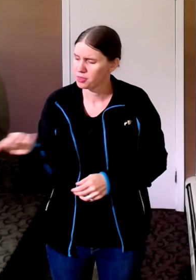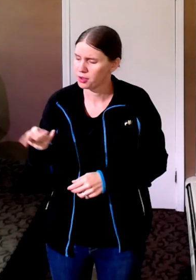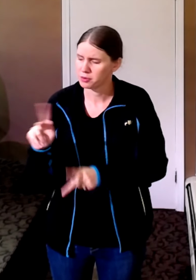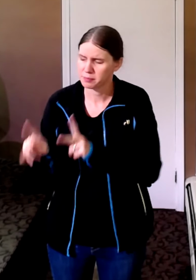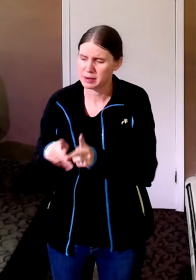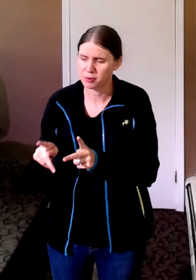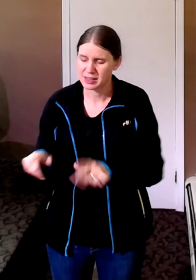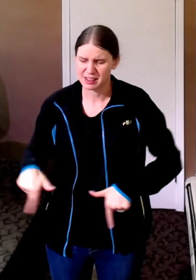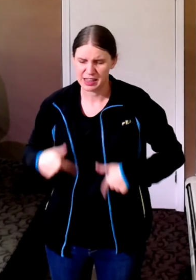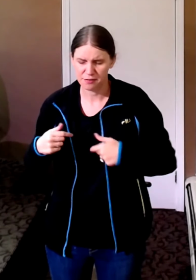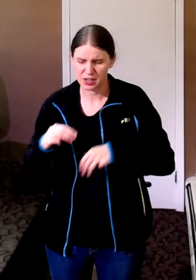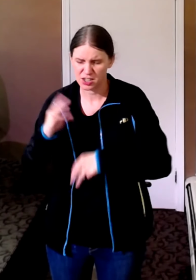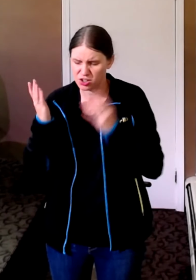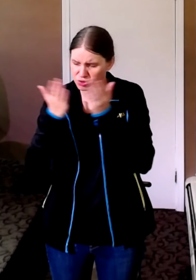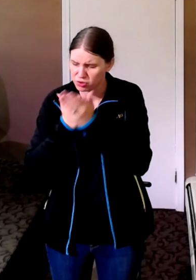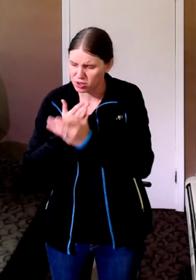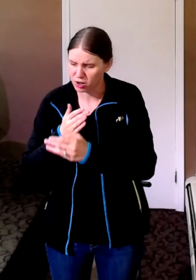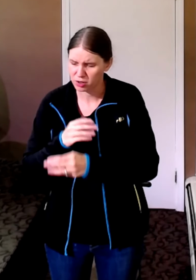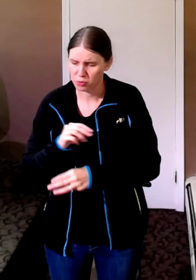this dark and dangerous world.